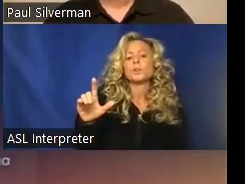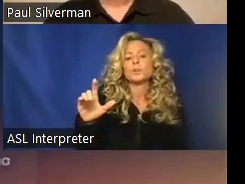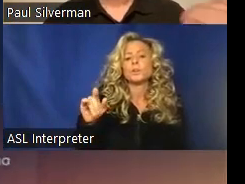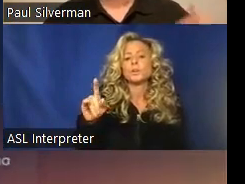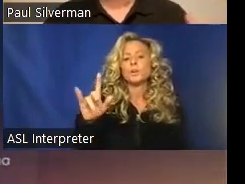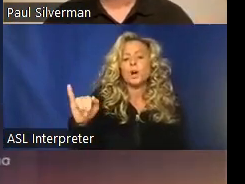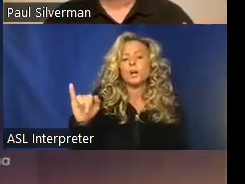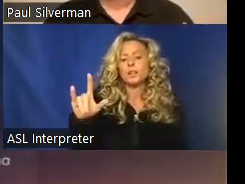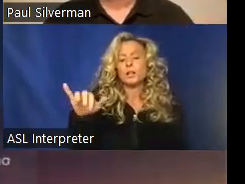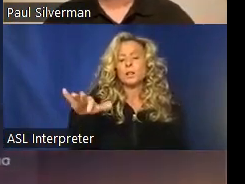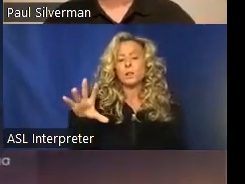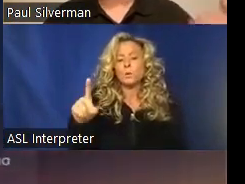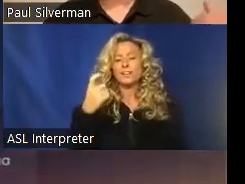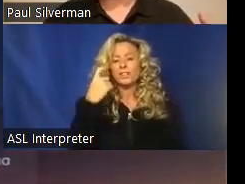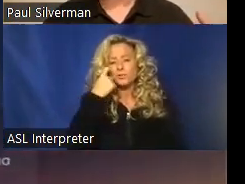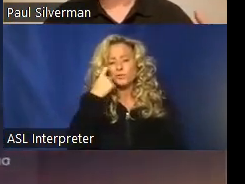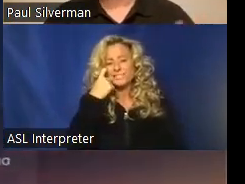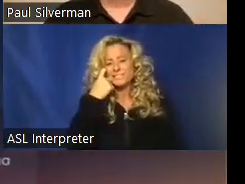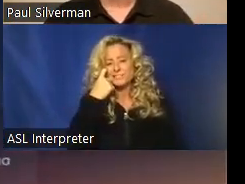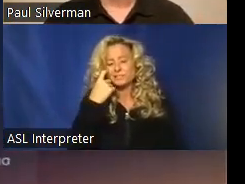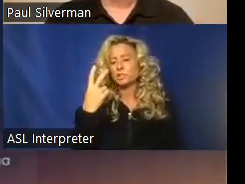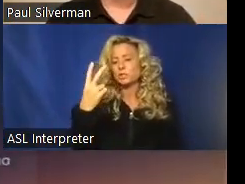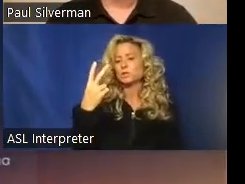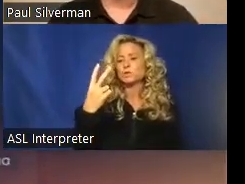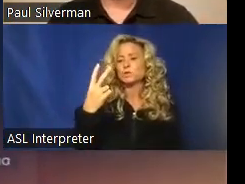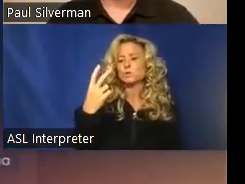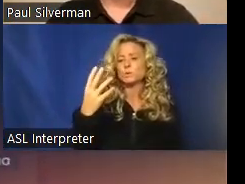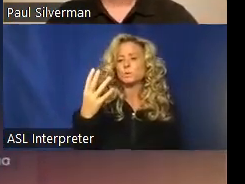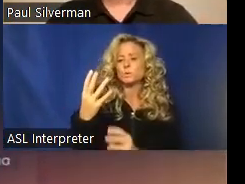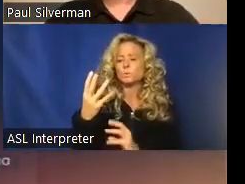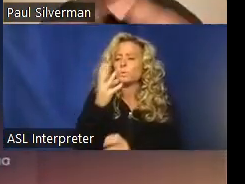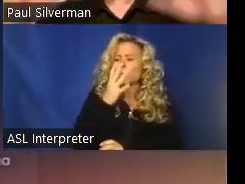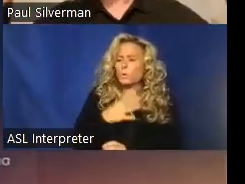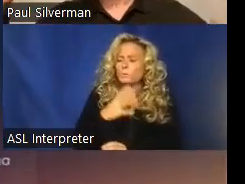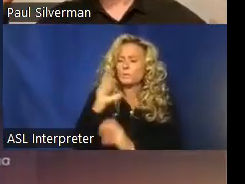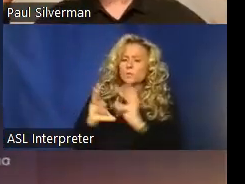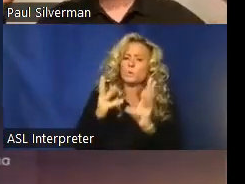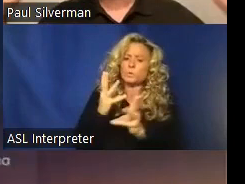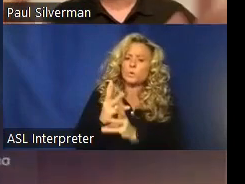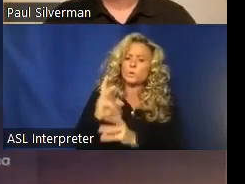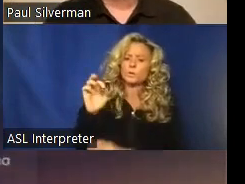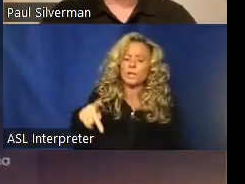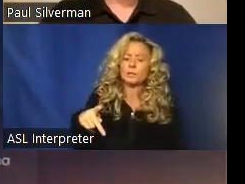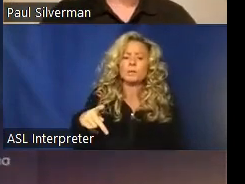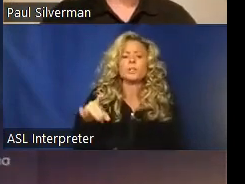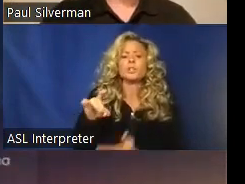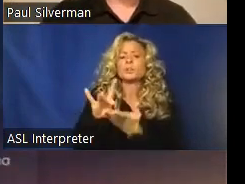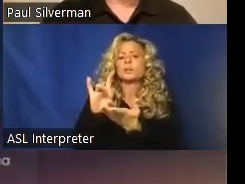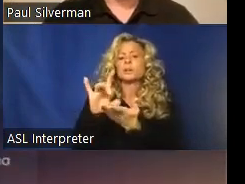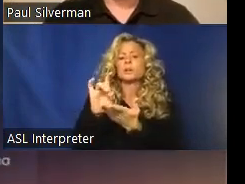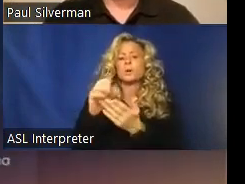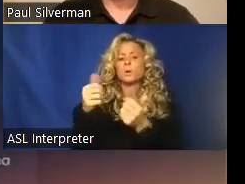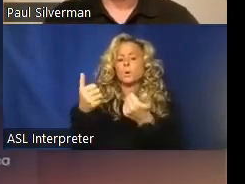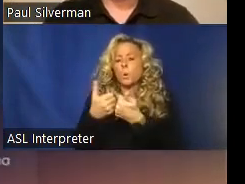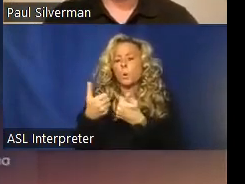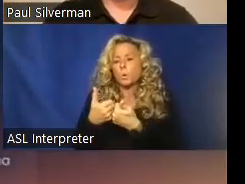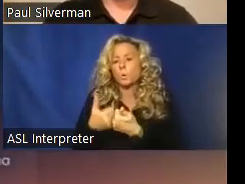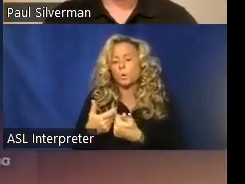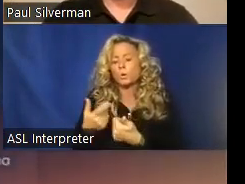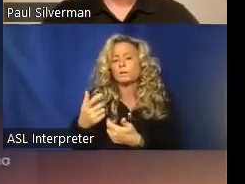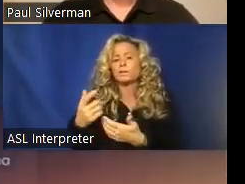Japan game in the most recent women, or I guess 2 women's World Cups ago, Carly Lloyd scored a whole bunch of goals back